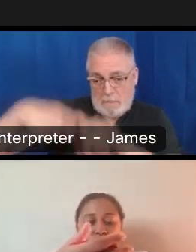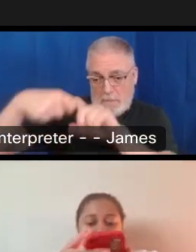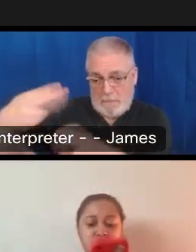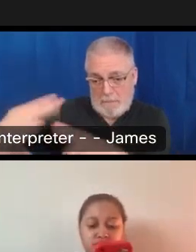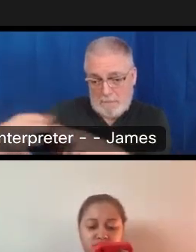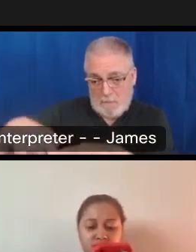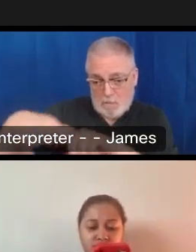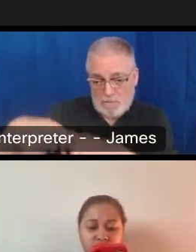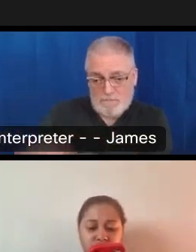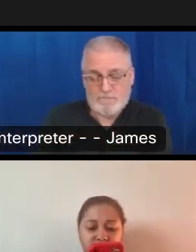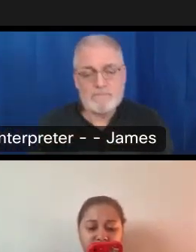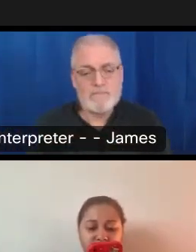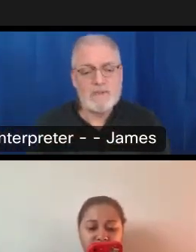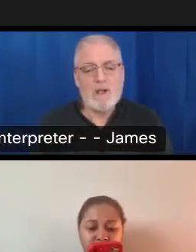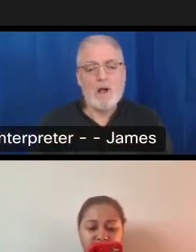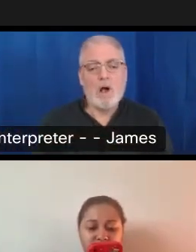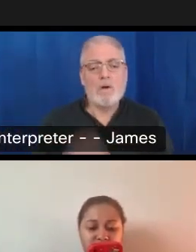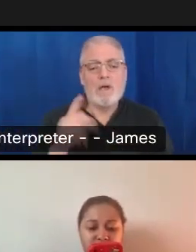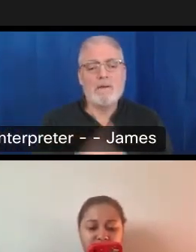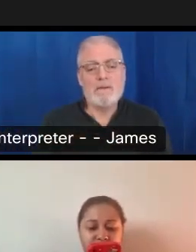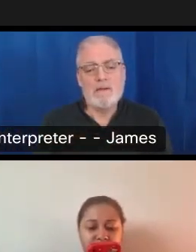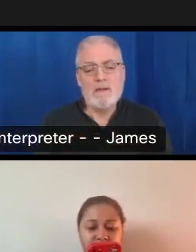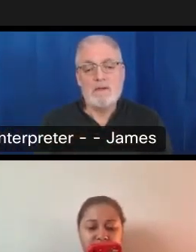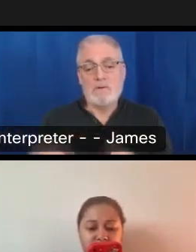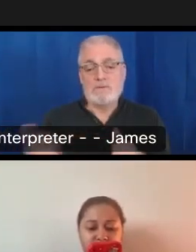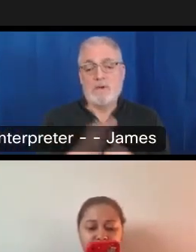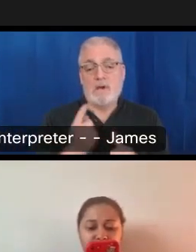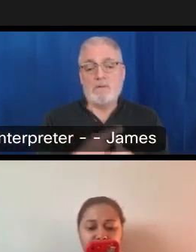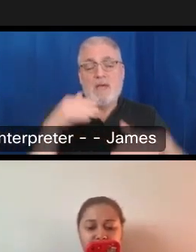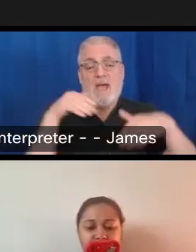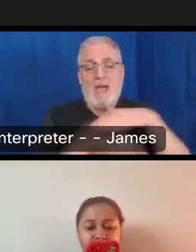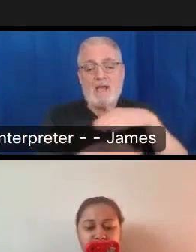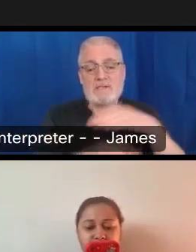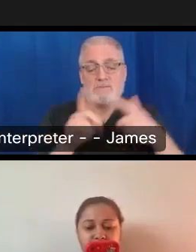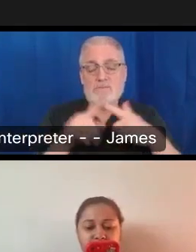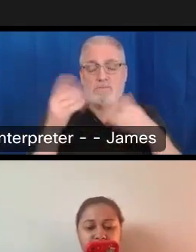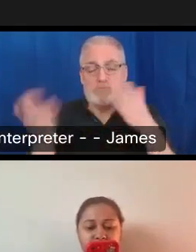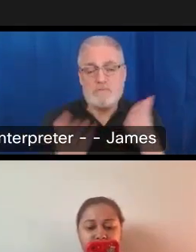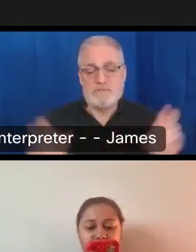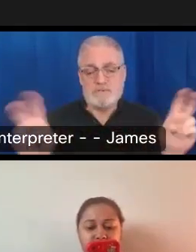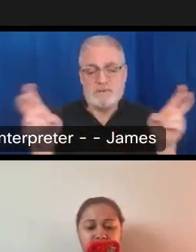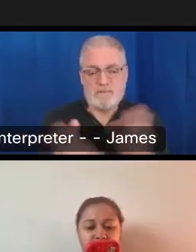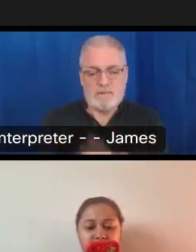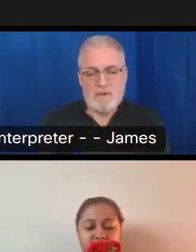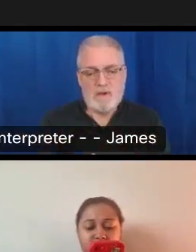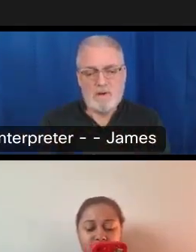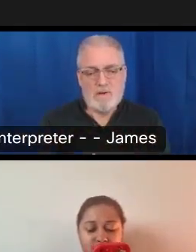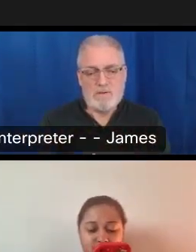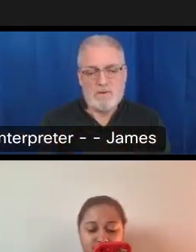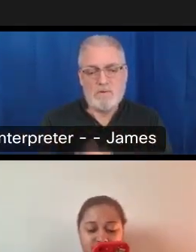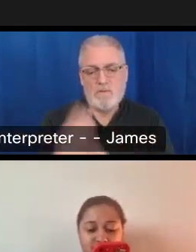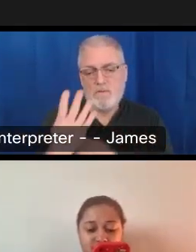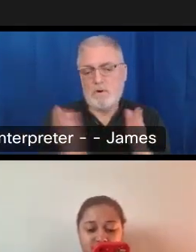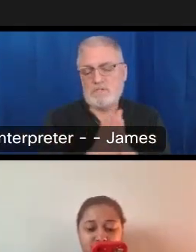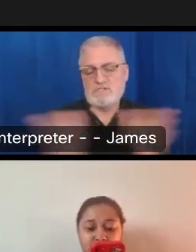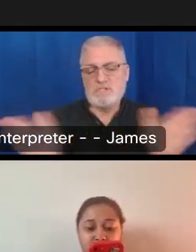start with access to services and some discussion questions here, just